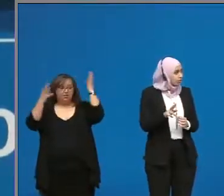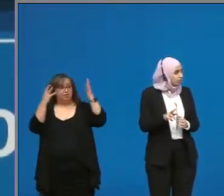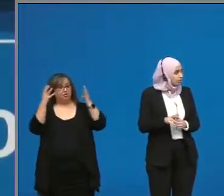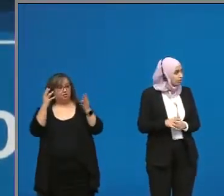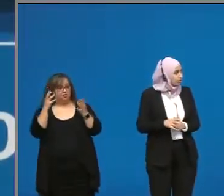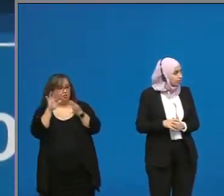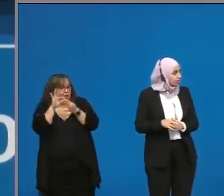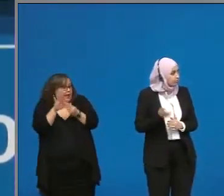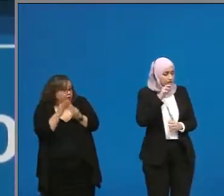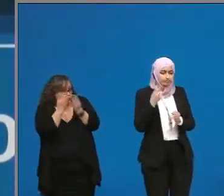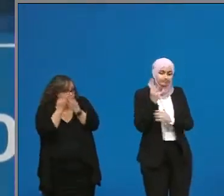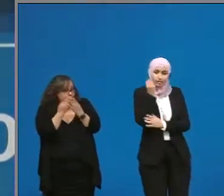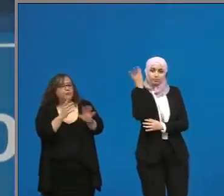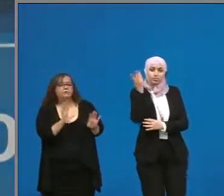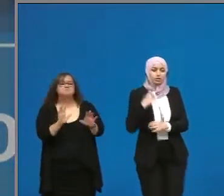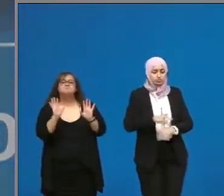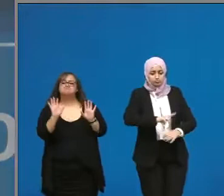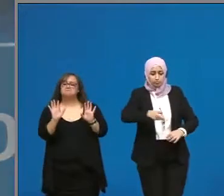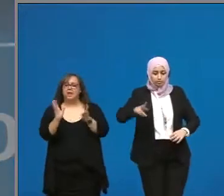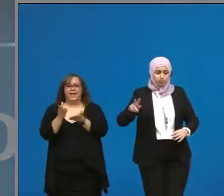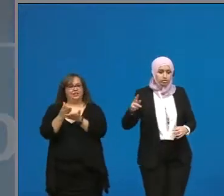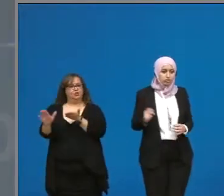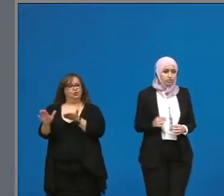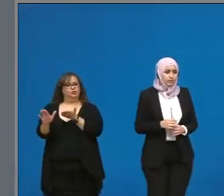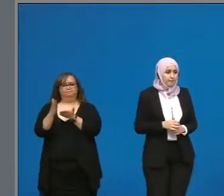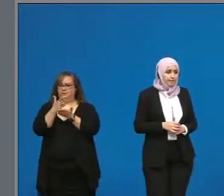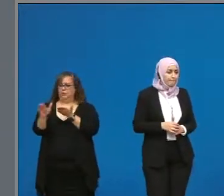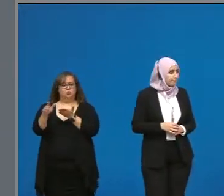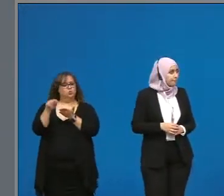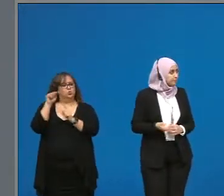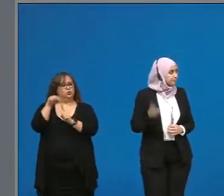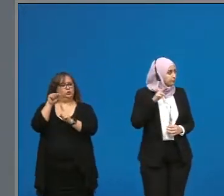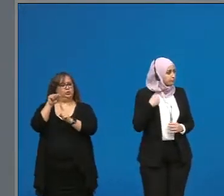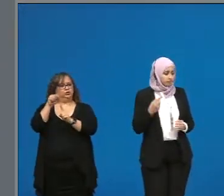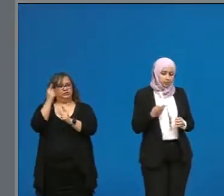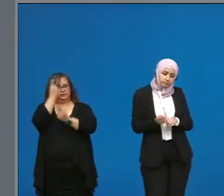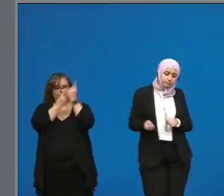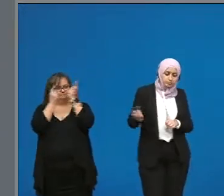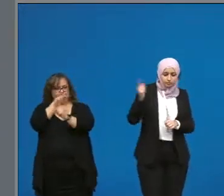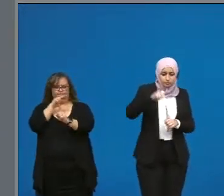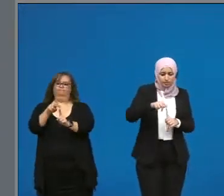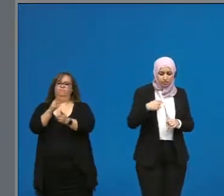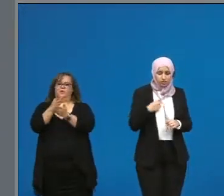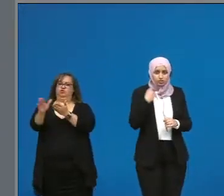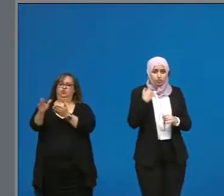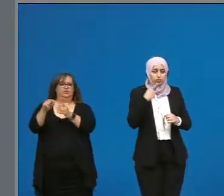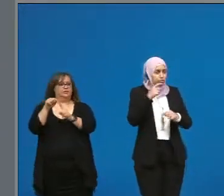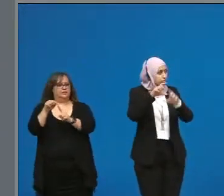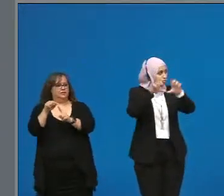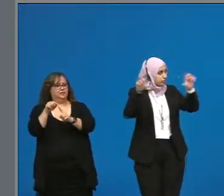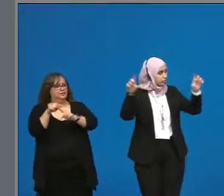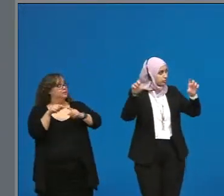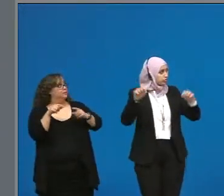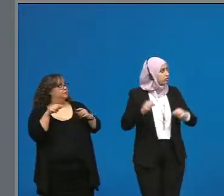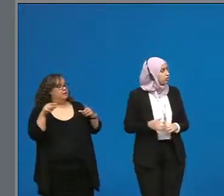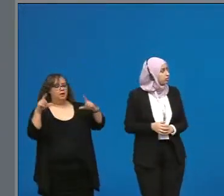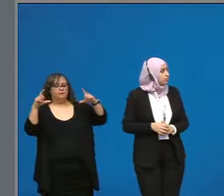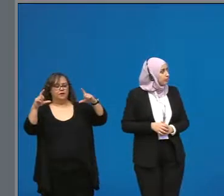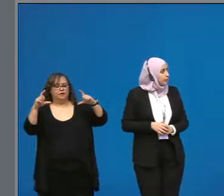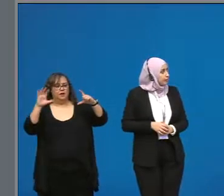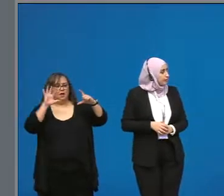So let's redefine it. So exclusion from the typical sense is this. And it's if we